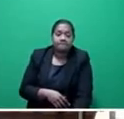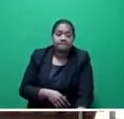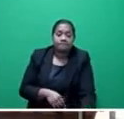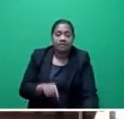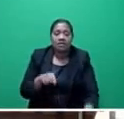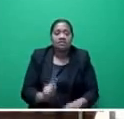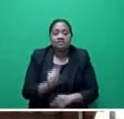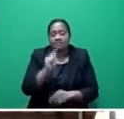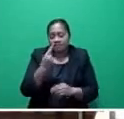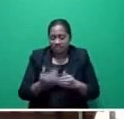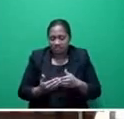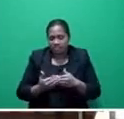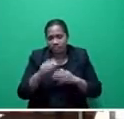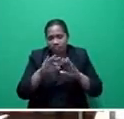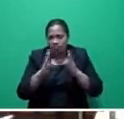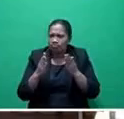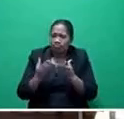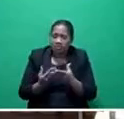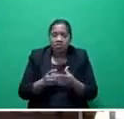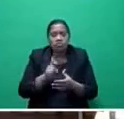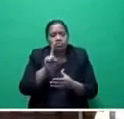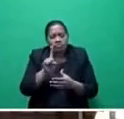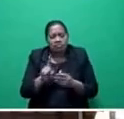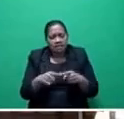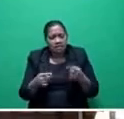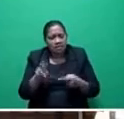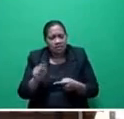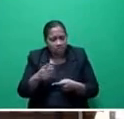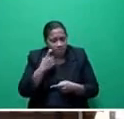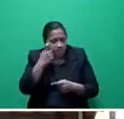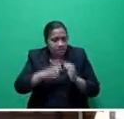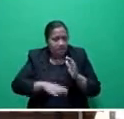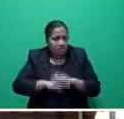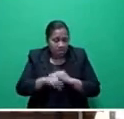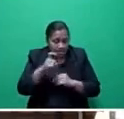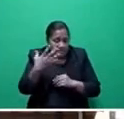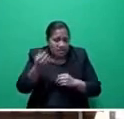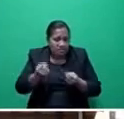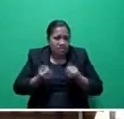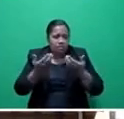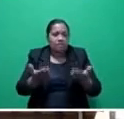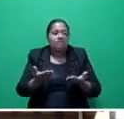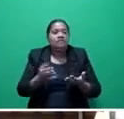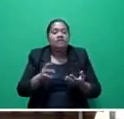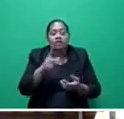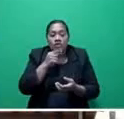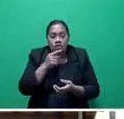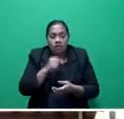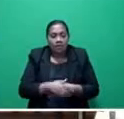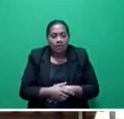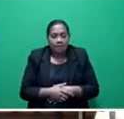world. One of the things we always have to be careful about is that if there is a provisioning for loans that are in